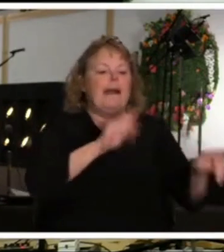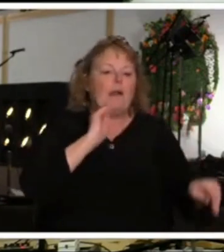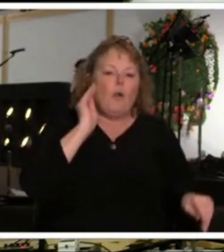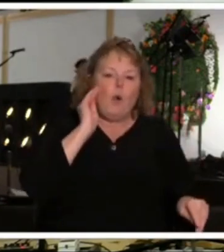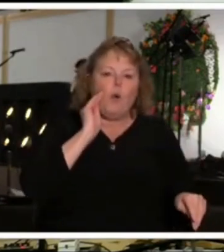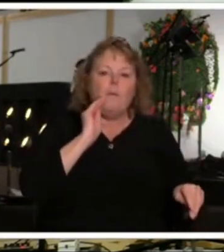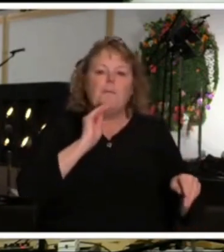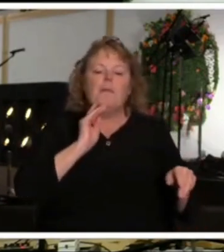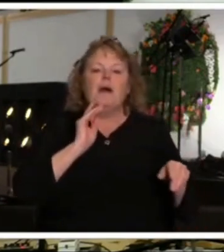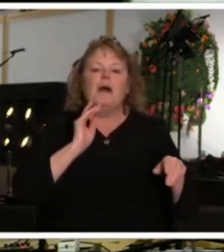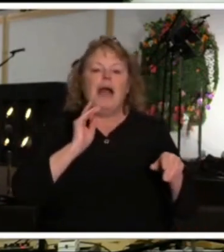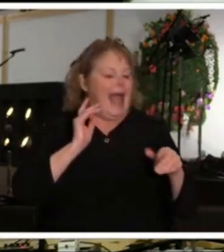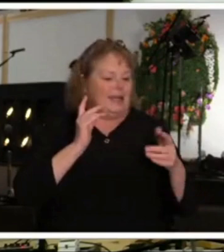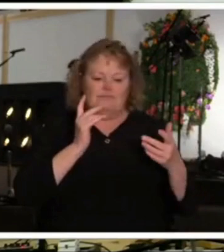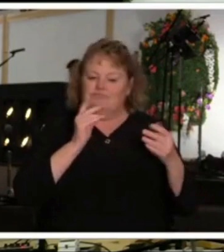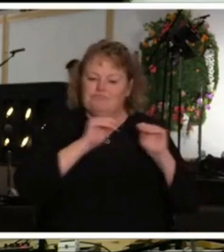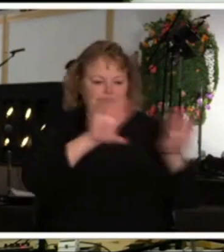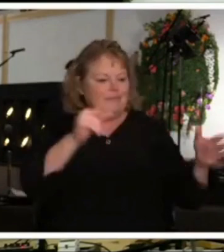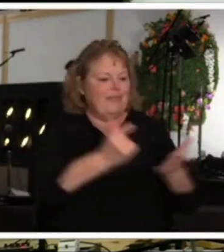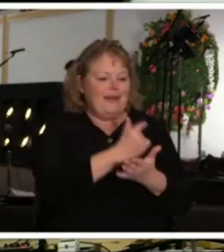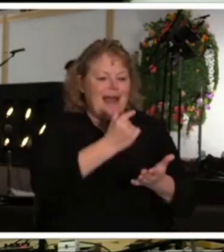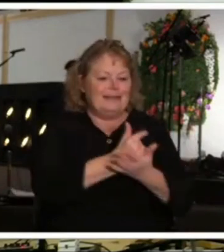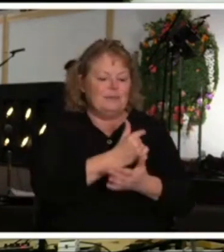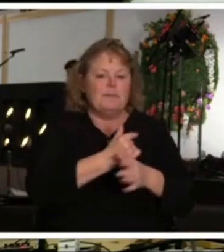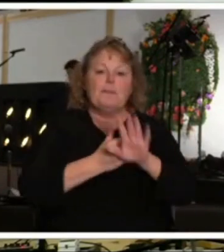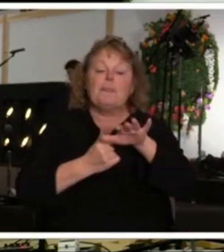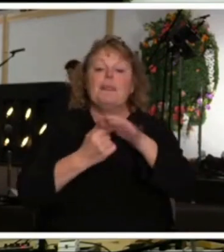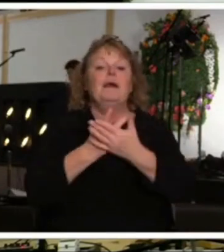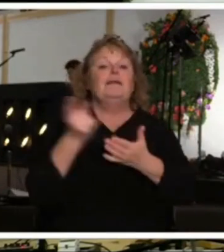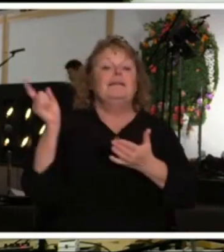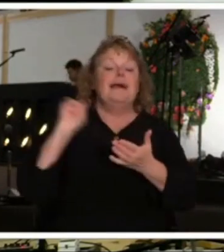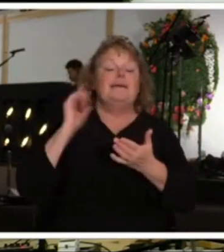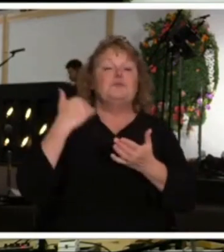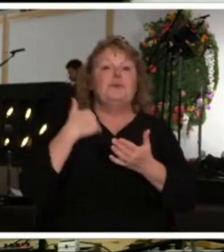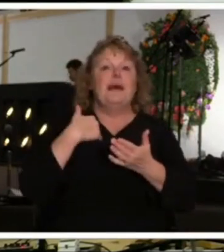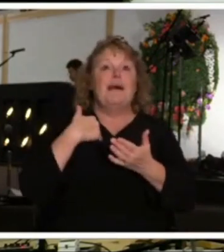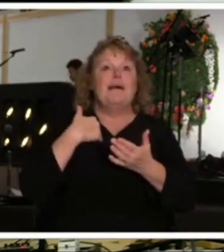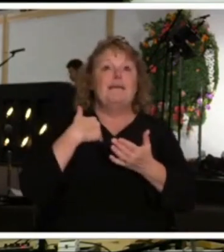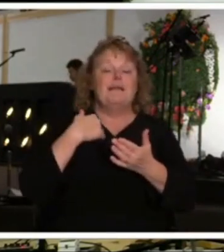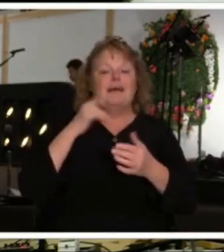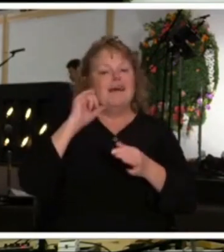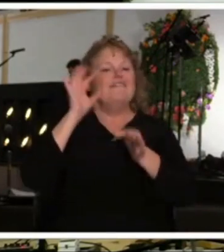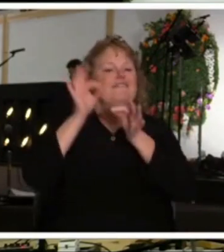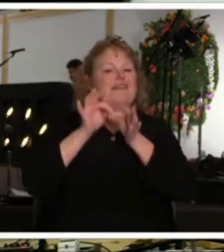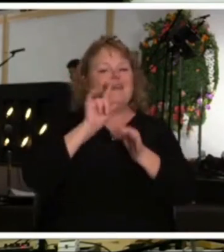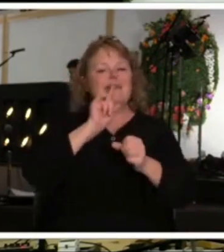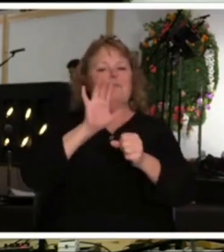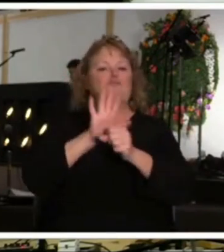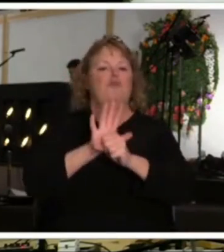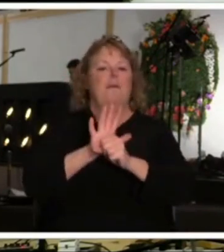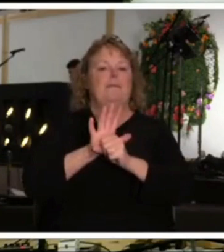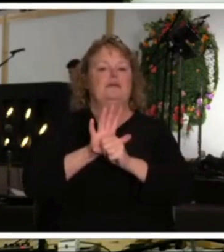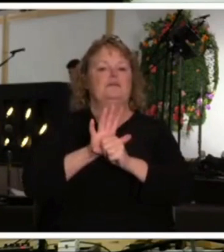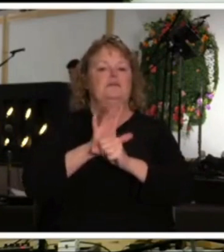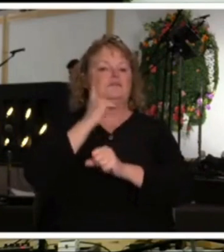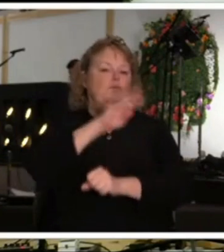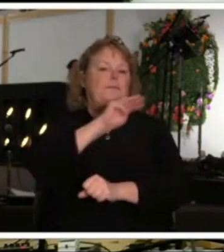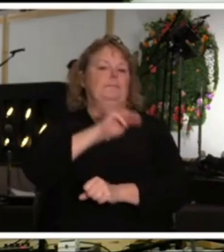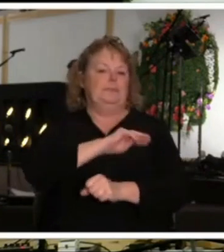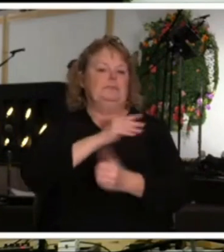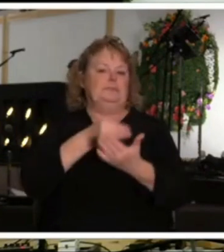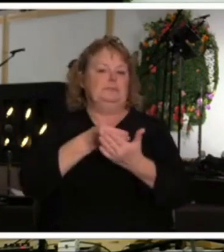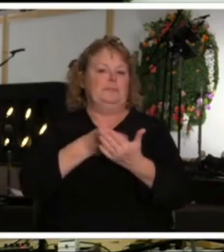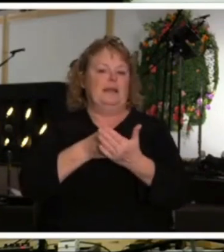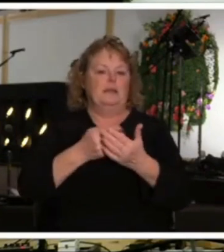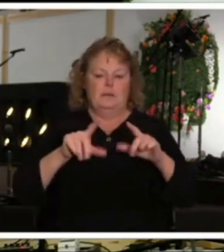I don't know how many of you did not have a chance to participate last week, but last week was our Faith Promise Sunday, where we had Faith